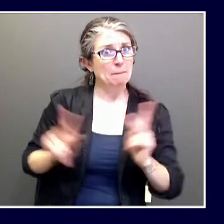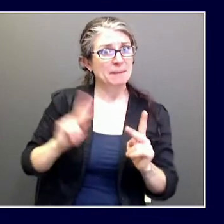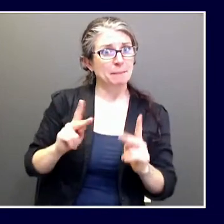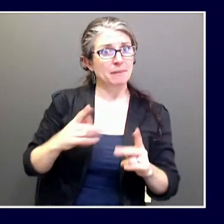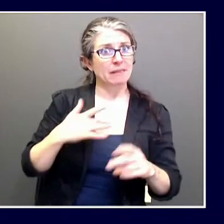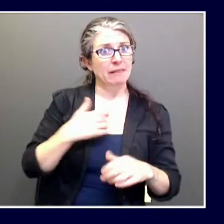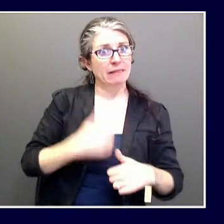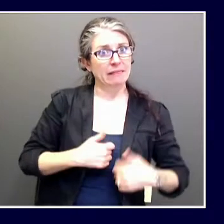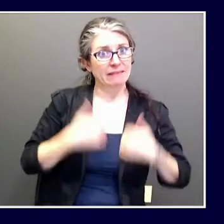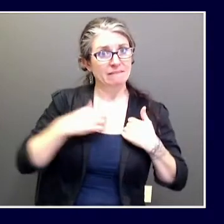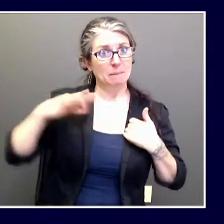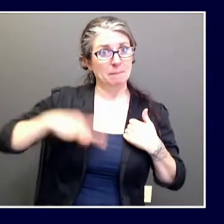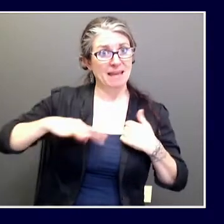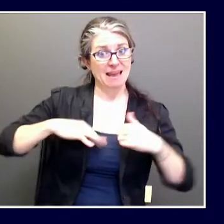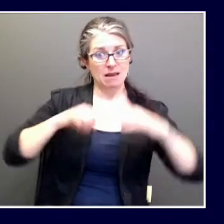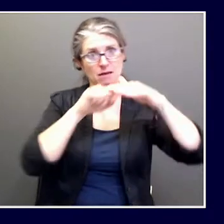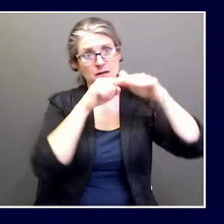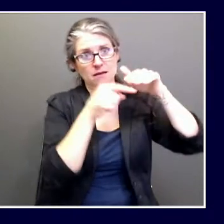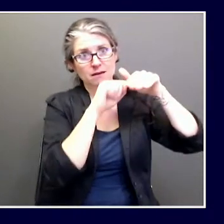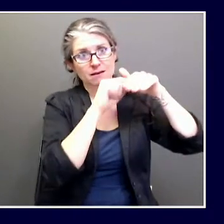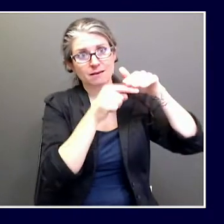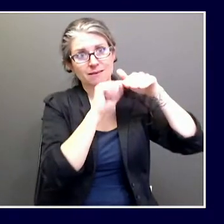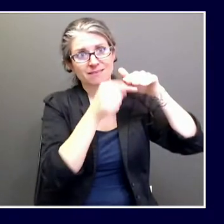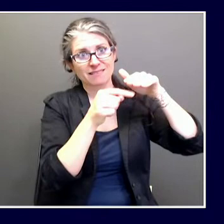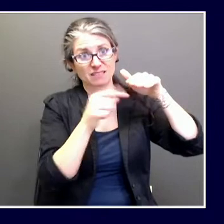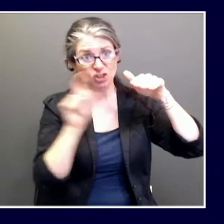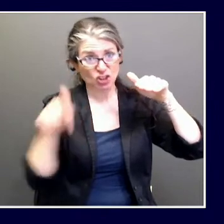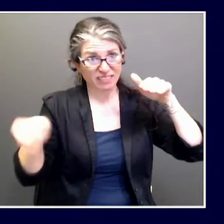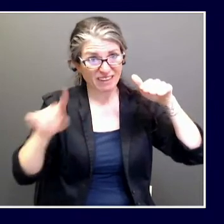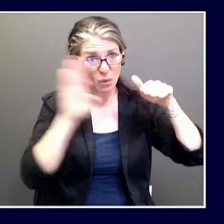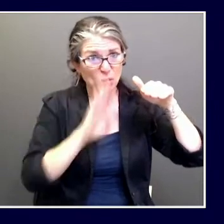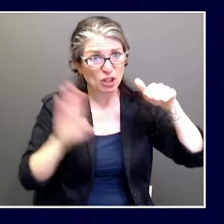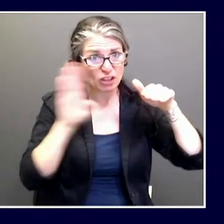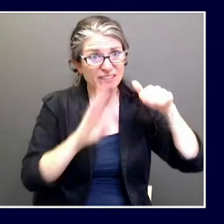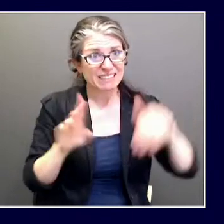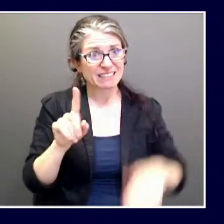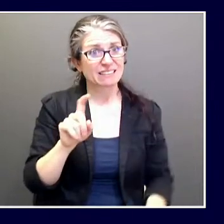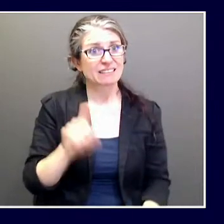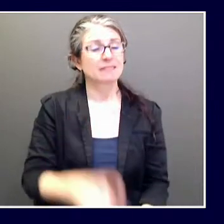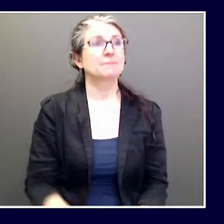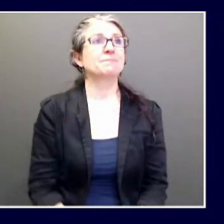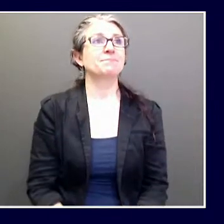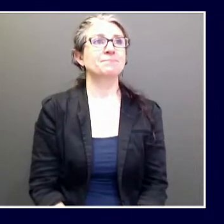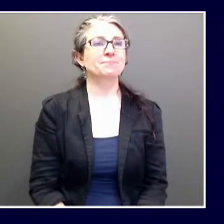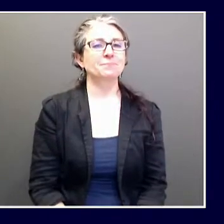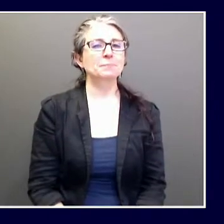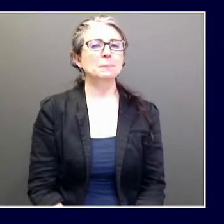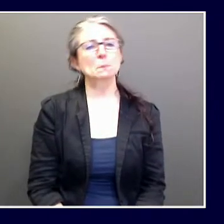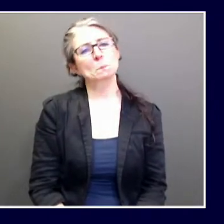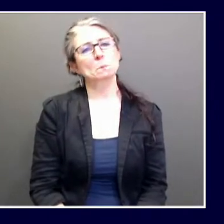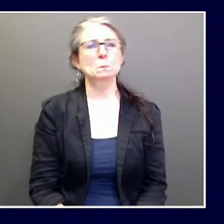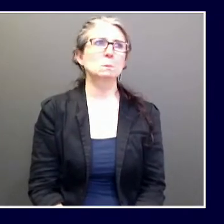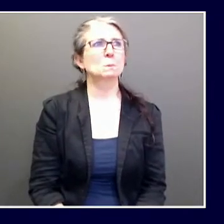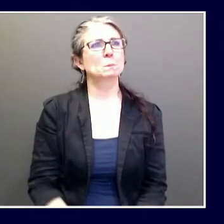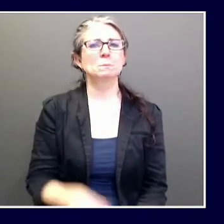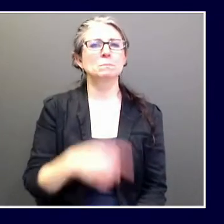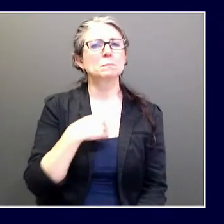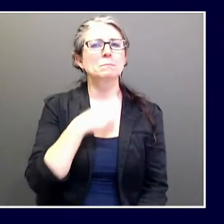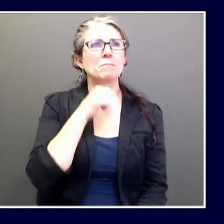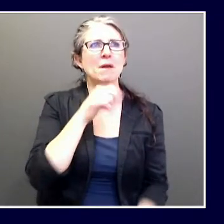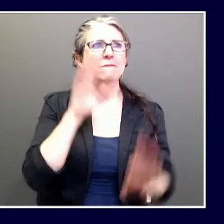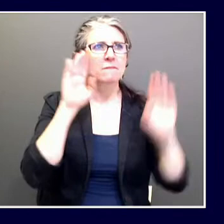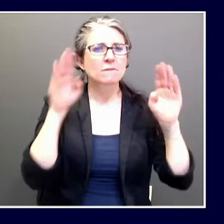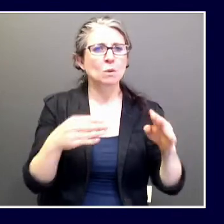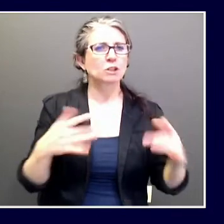variant? Well, Brian, it's less about concern as much as it is about making sure we have the